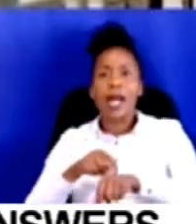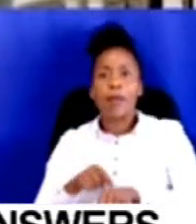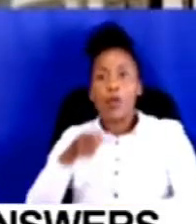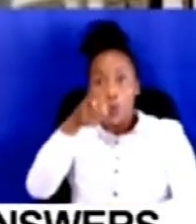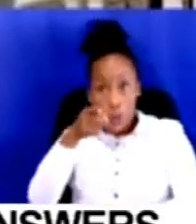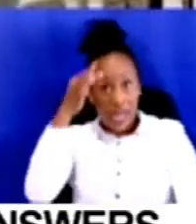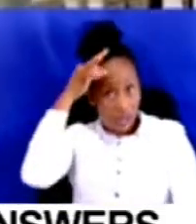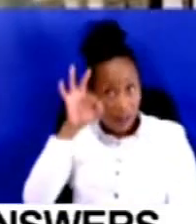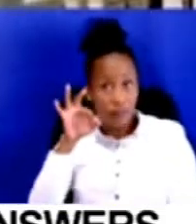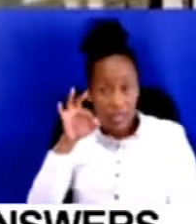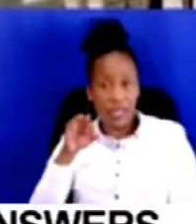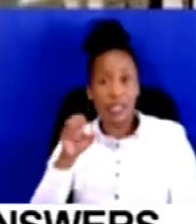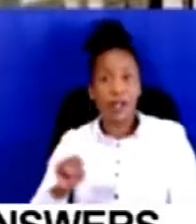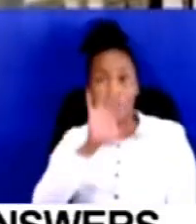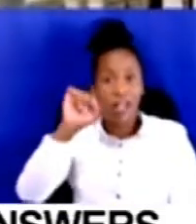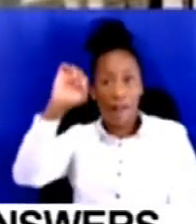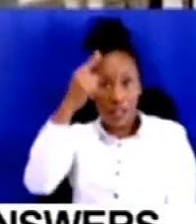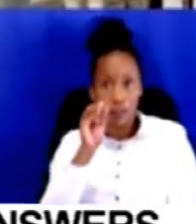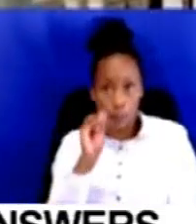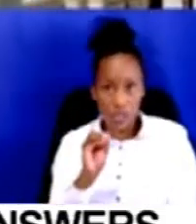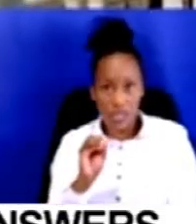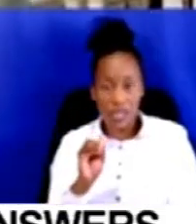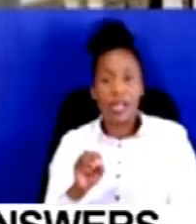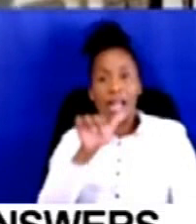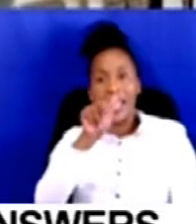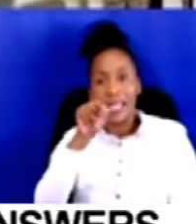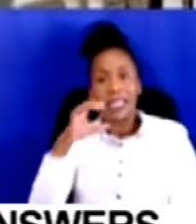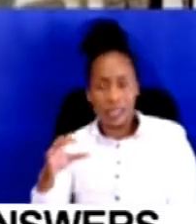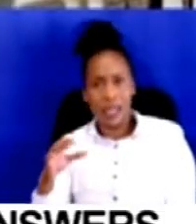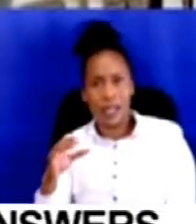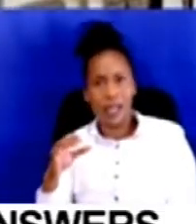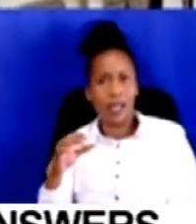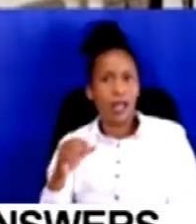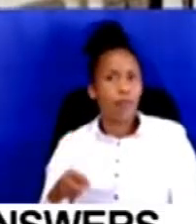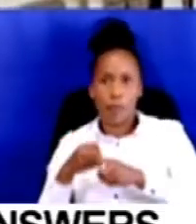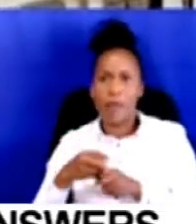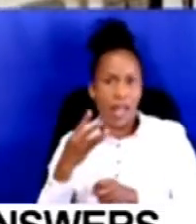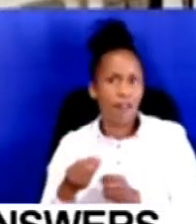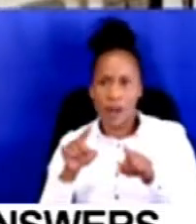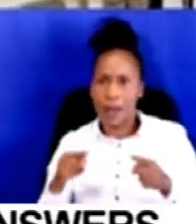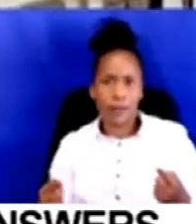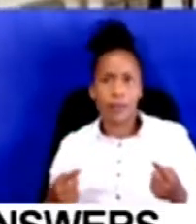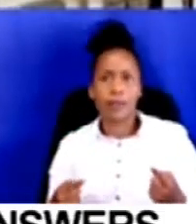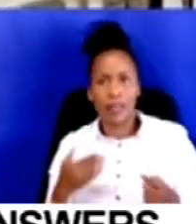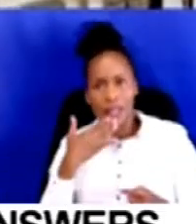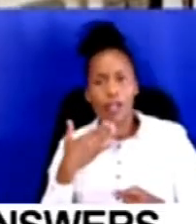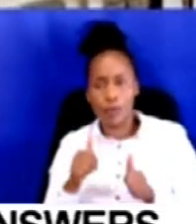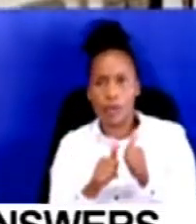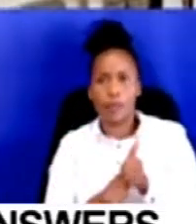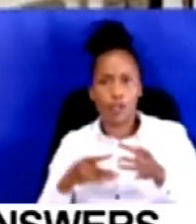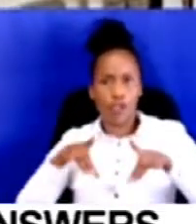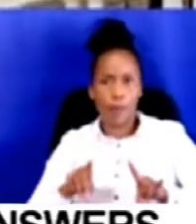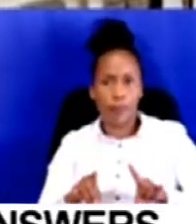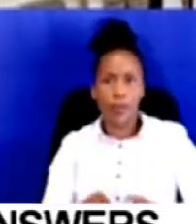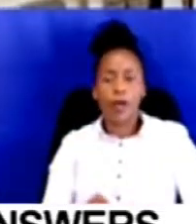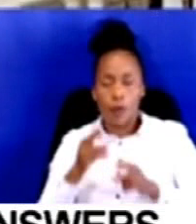Africa first and the ANC and its cronies a distant second? I thank you, Deputy Chair. Honourable Deputy